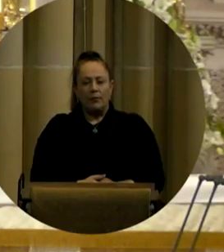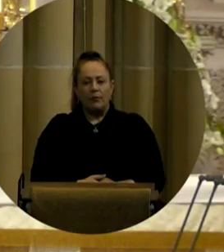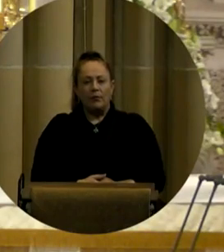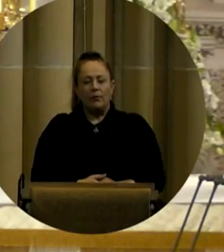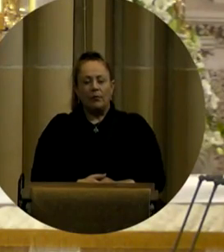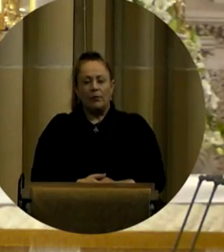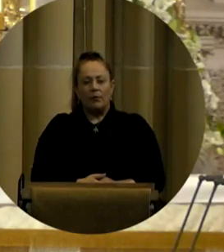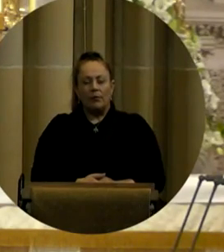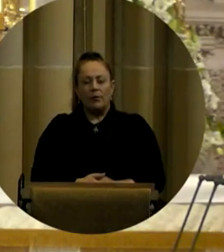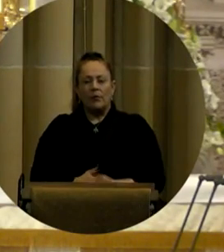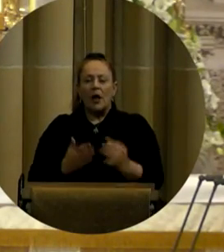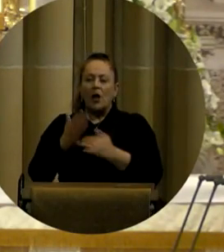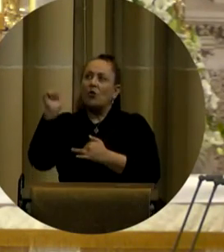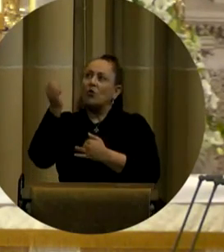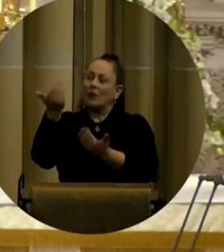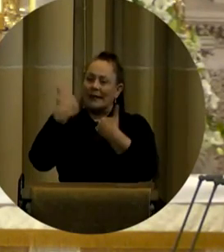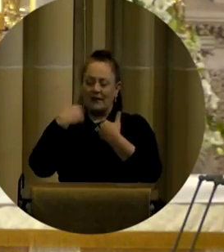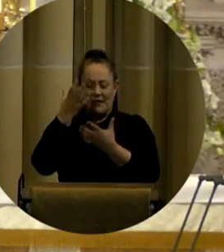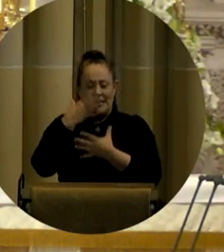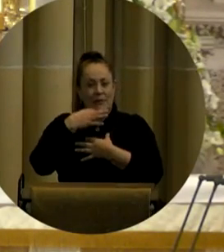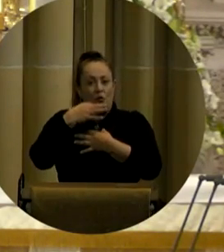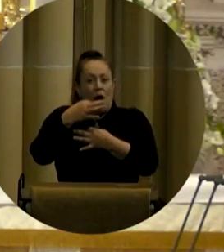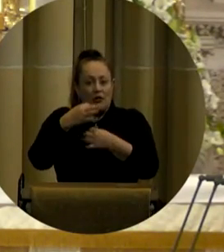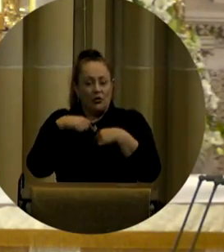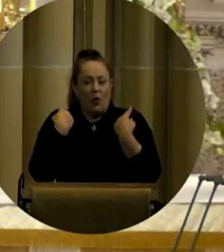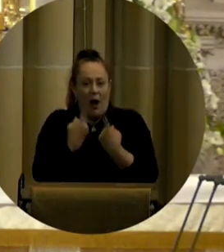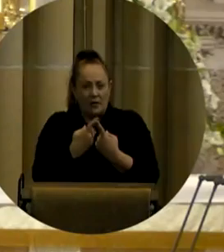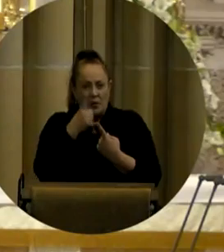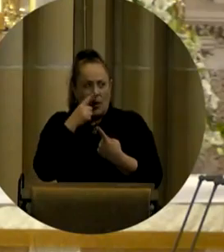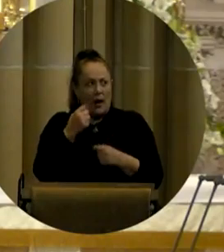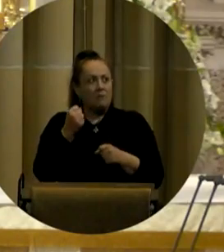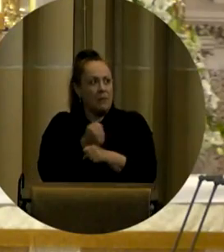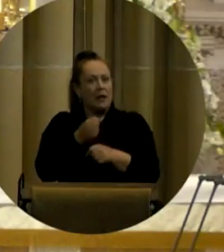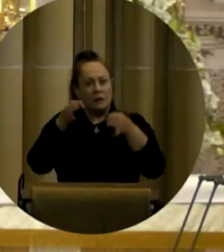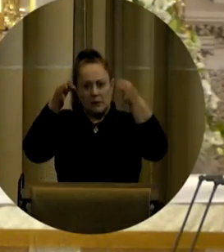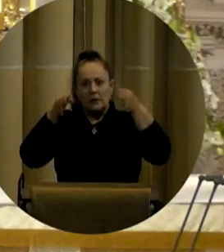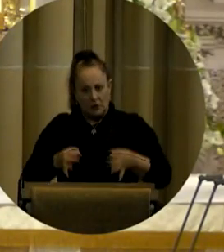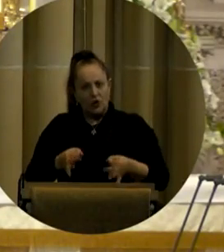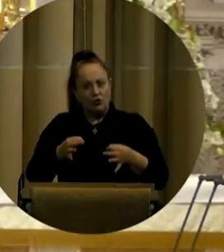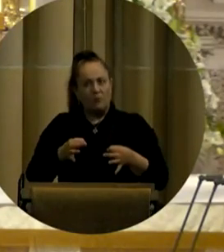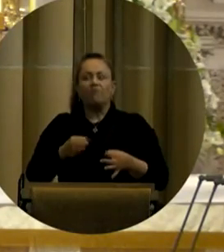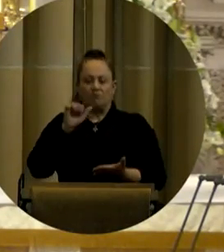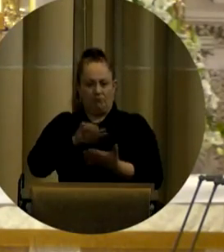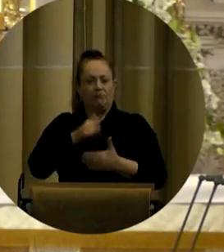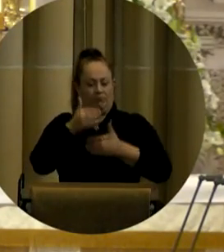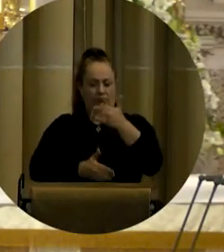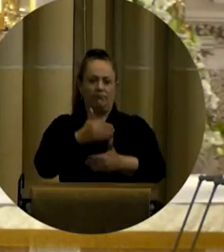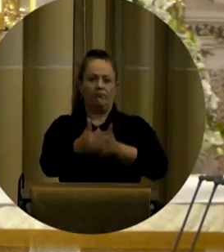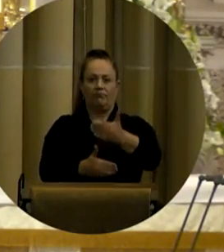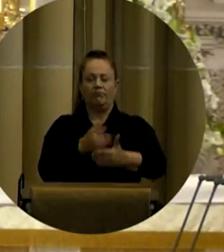Only with such inspirations that we can make the decisions we must.